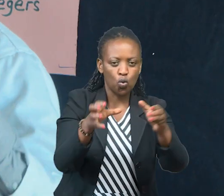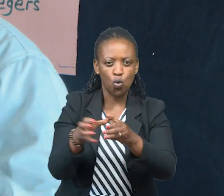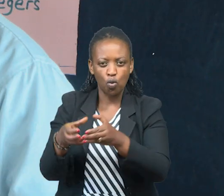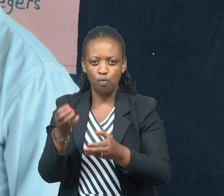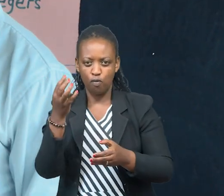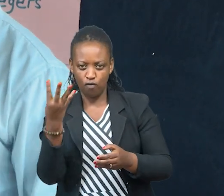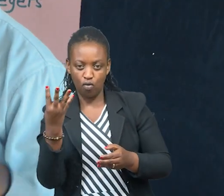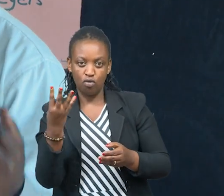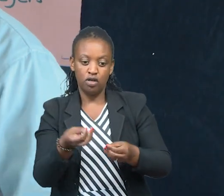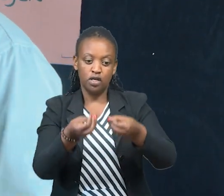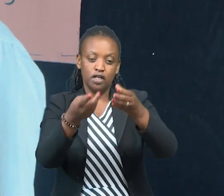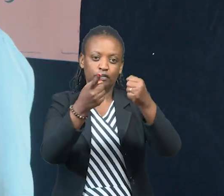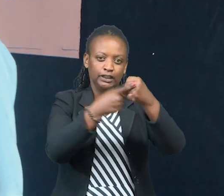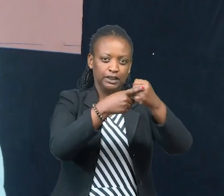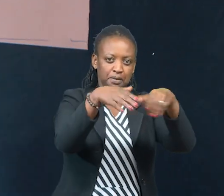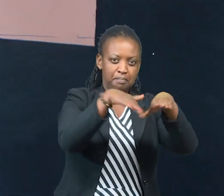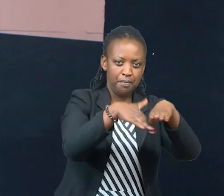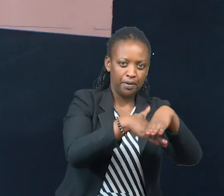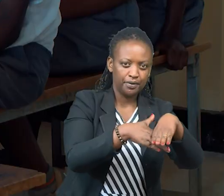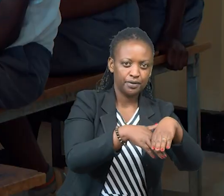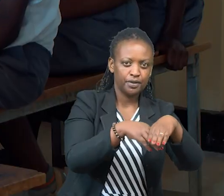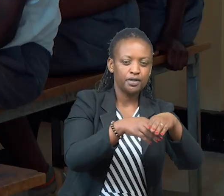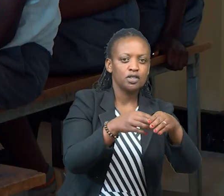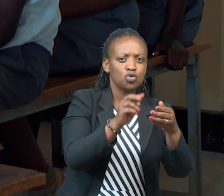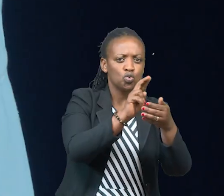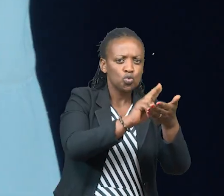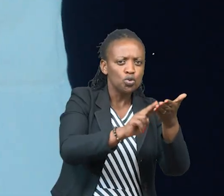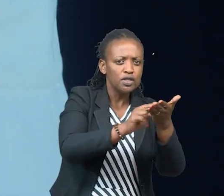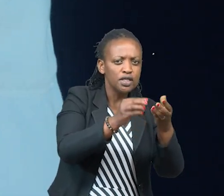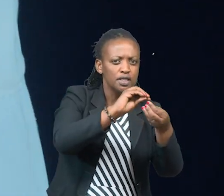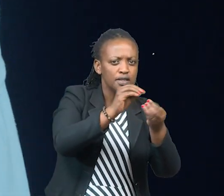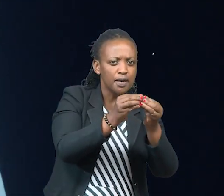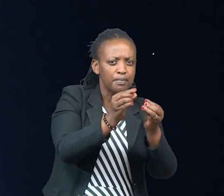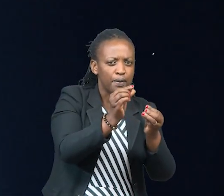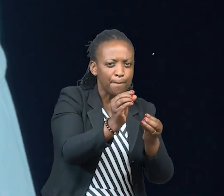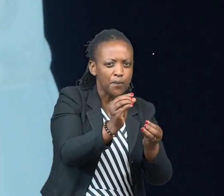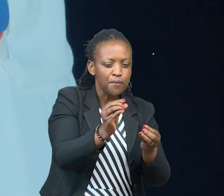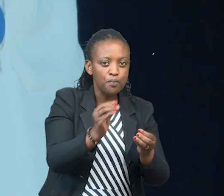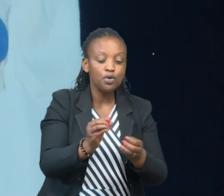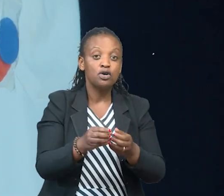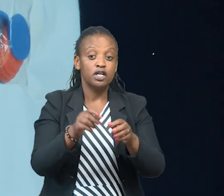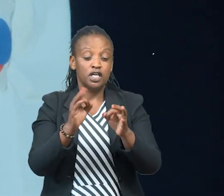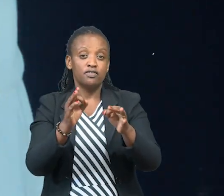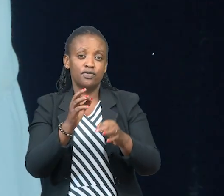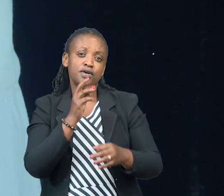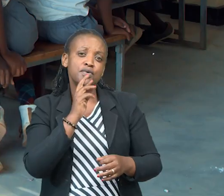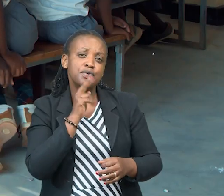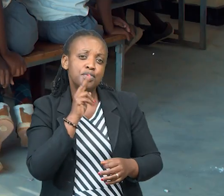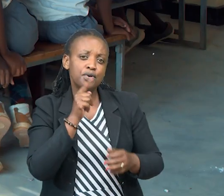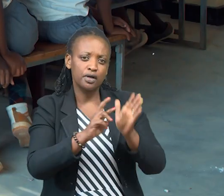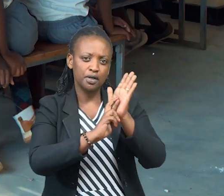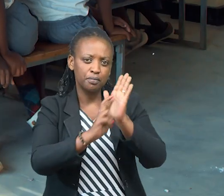and then each group will be having 6 members. We'll be using counters, okay? And the red